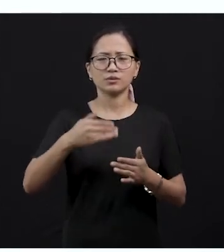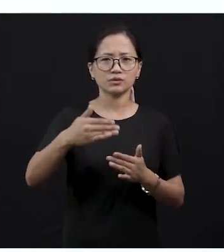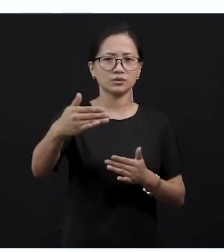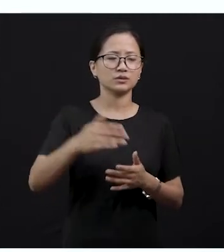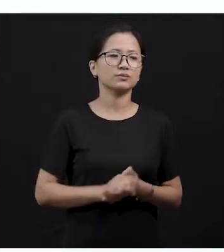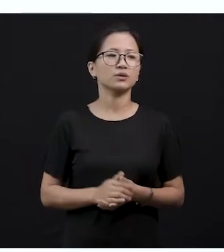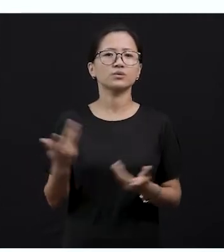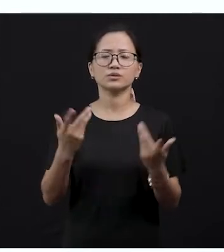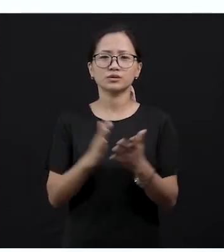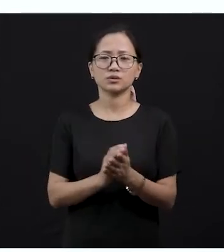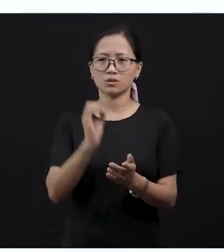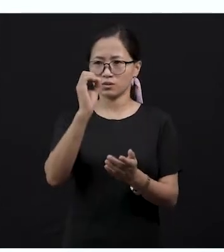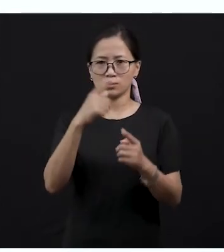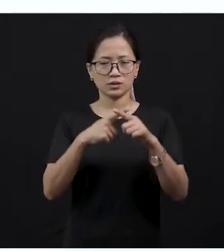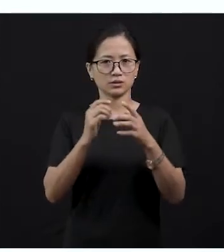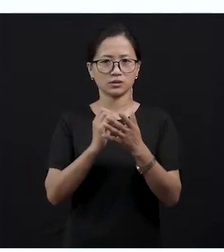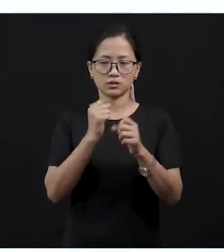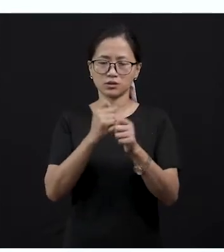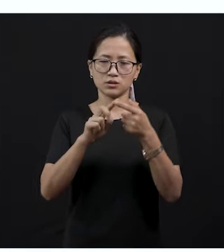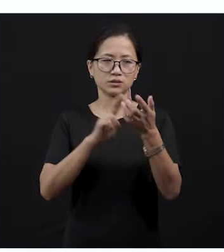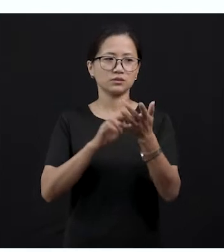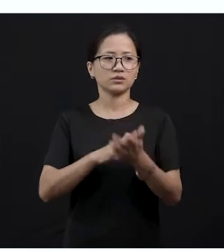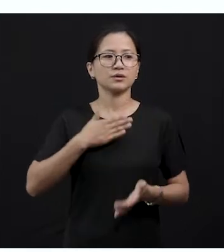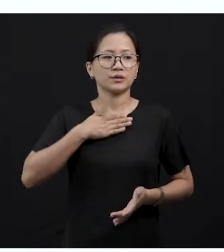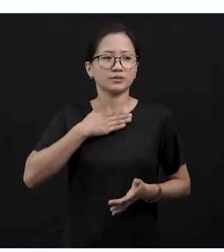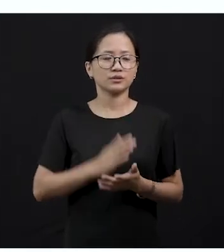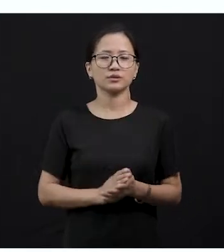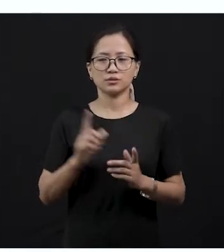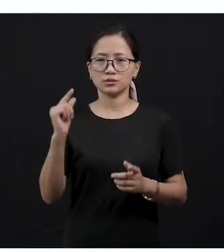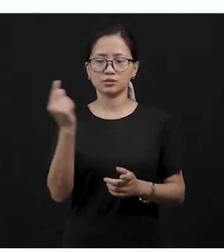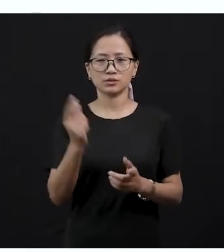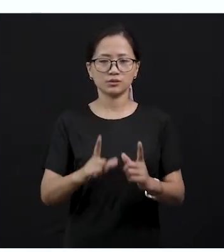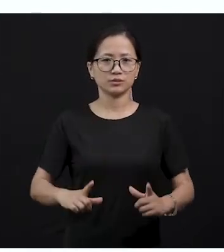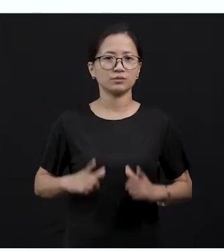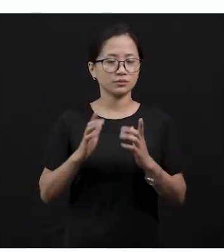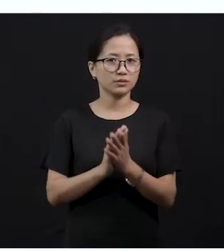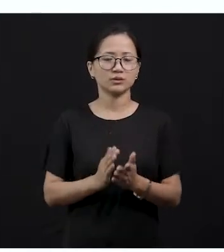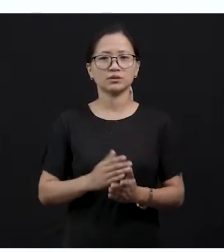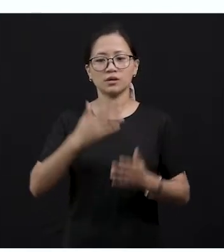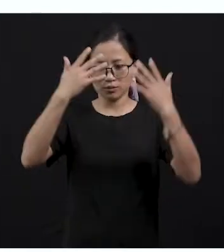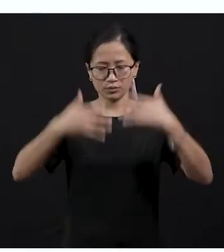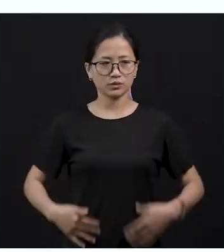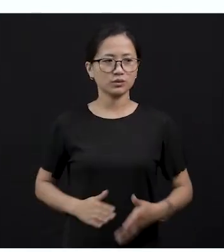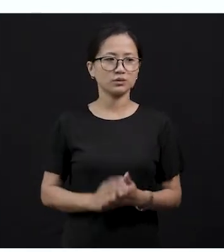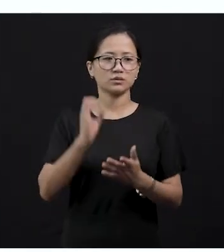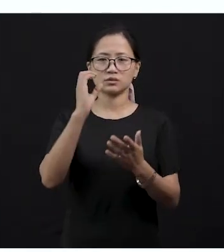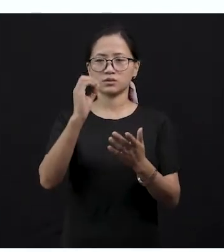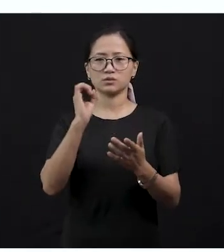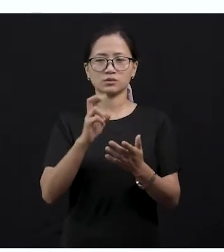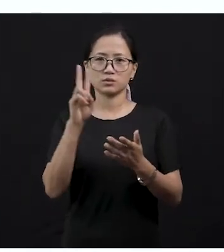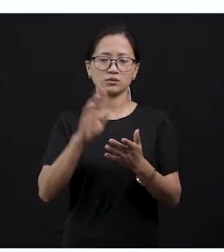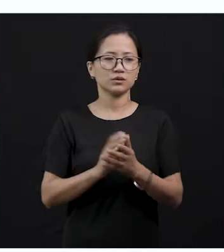by which oxygen we breathe in is used by the body and carbon dioxide is given out in this